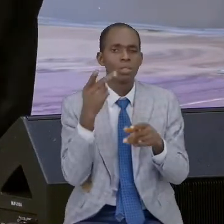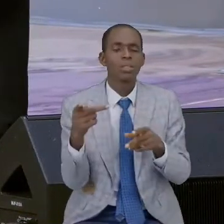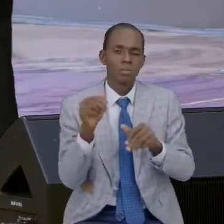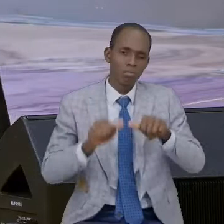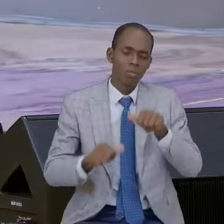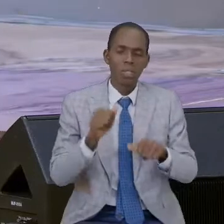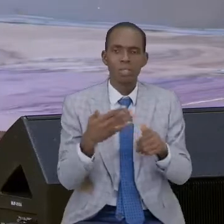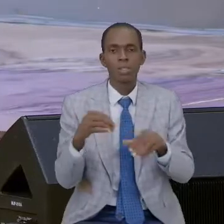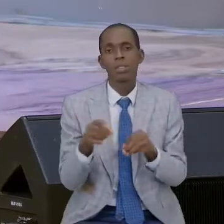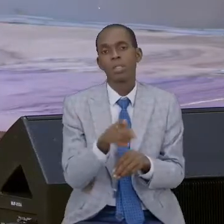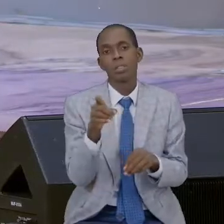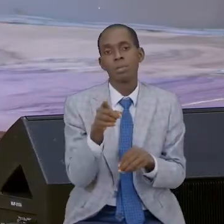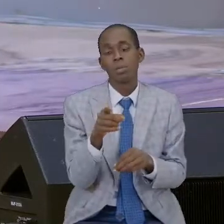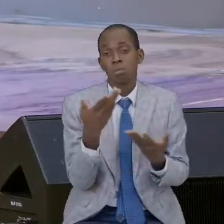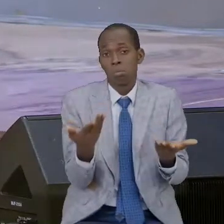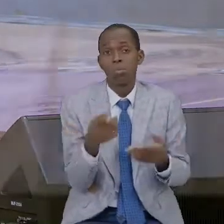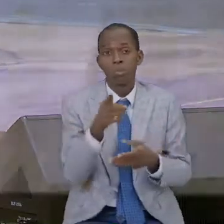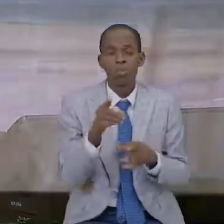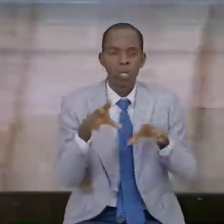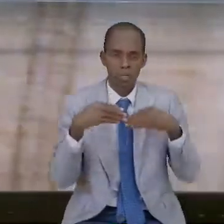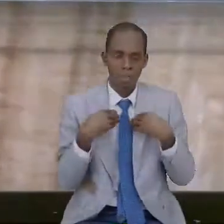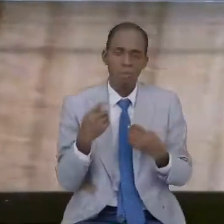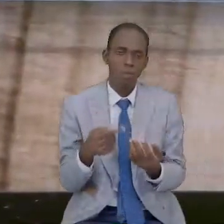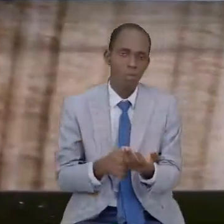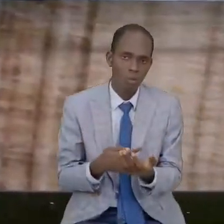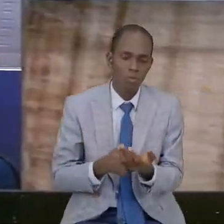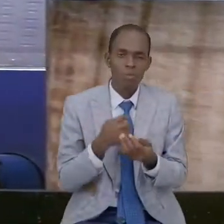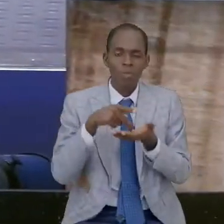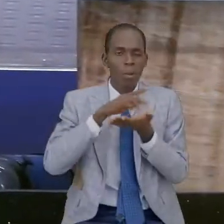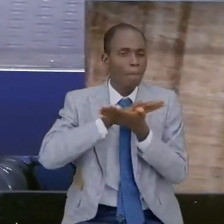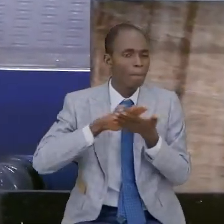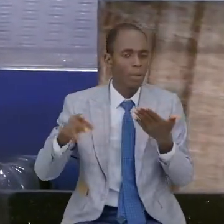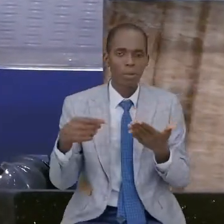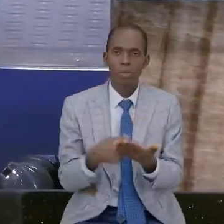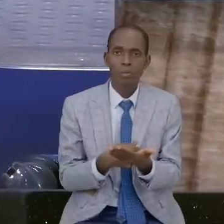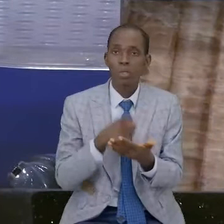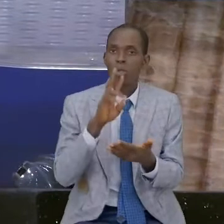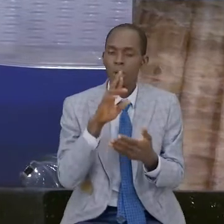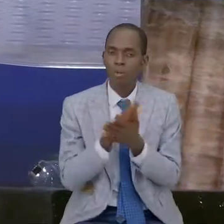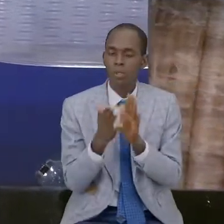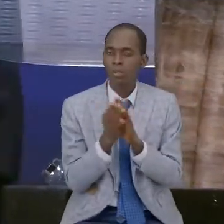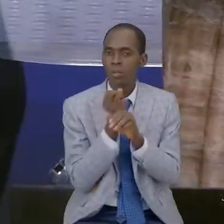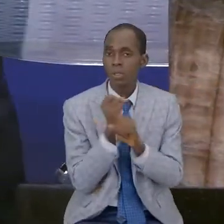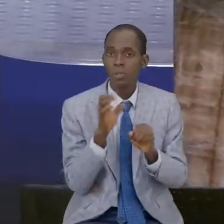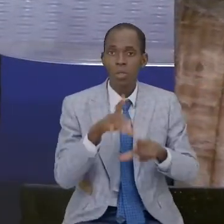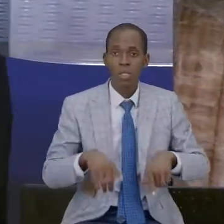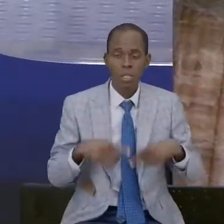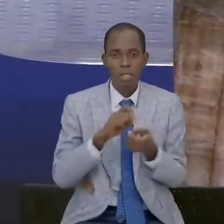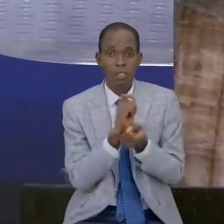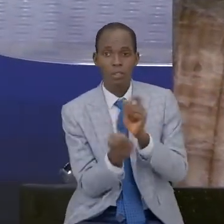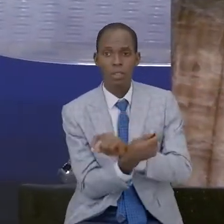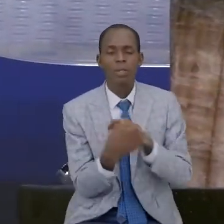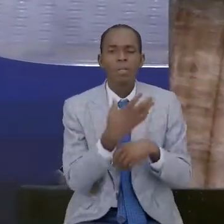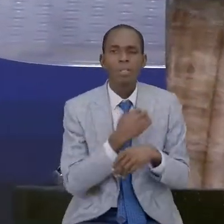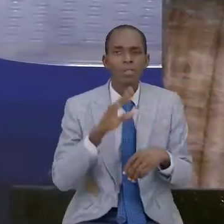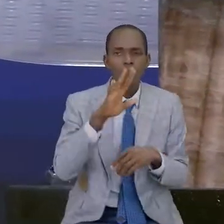about yourself. You received the gospel, the pure gospel, and you were saved, and your life turned around, and